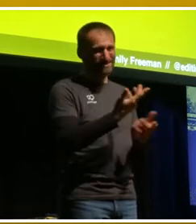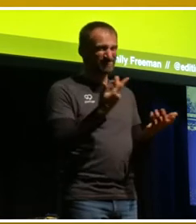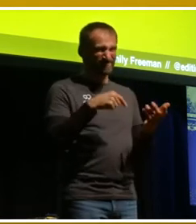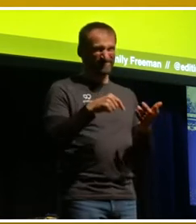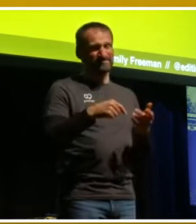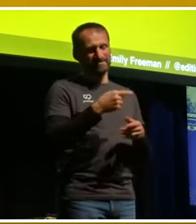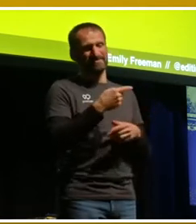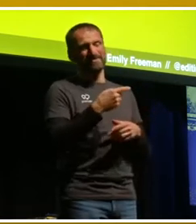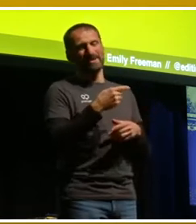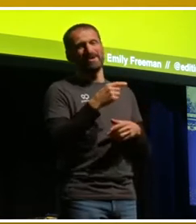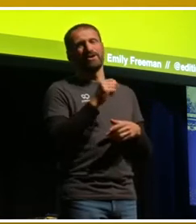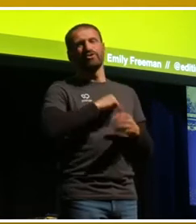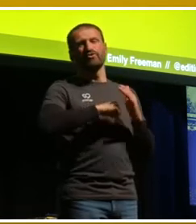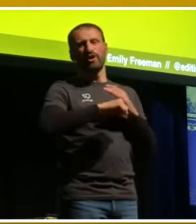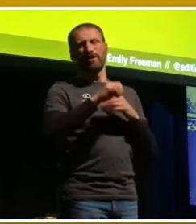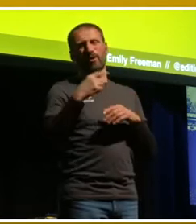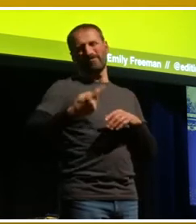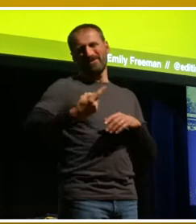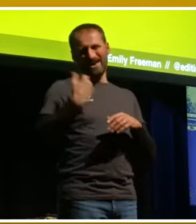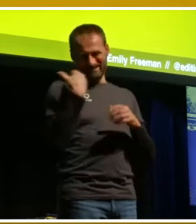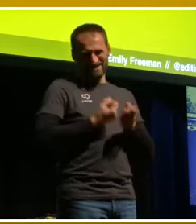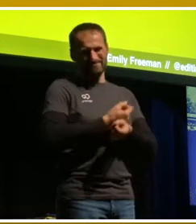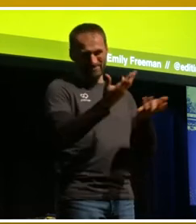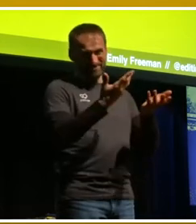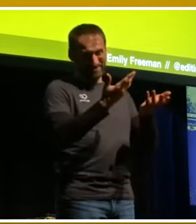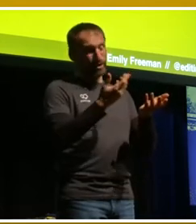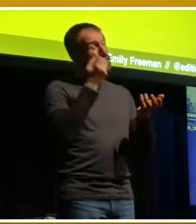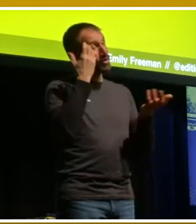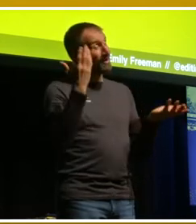TurboFan. And he's probably going to yank me off stage if I screw any of this up, so no pressure.